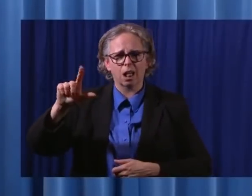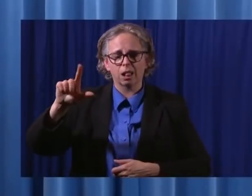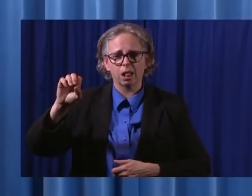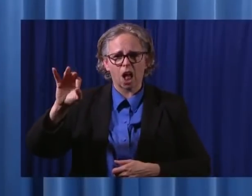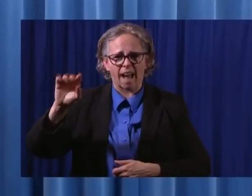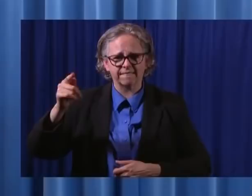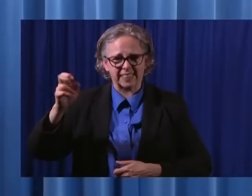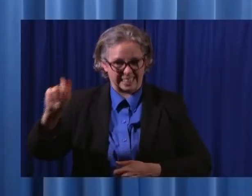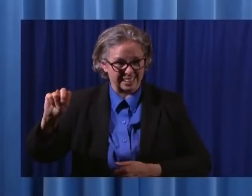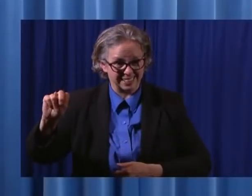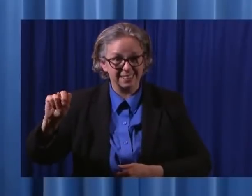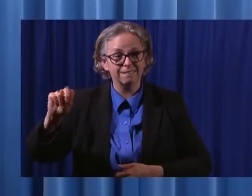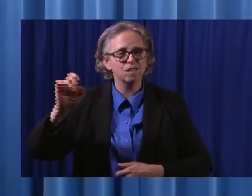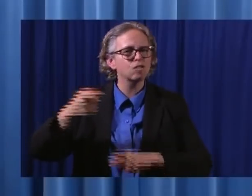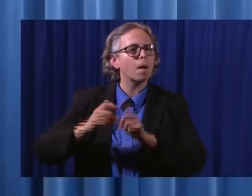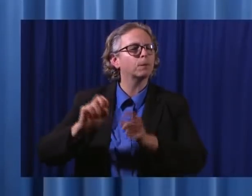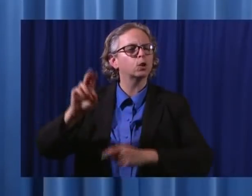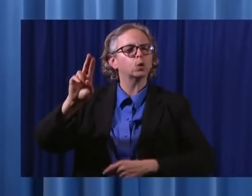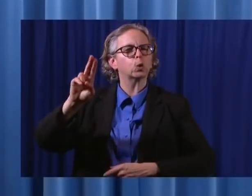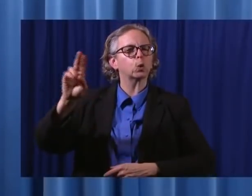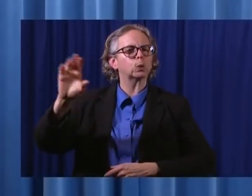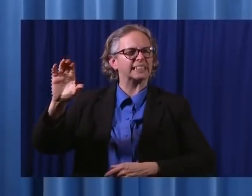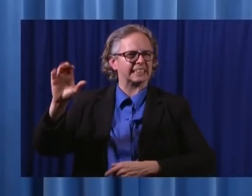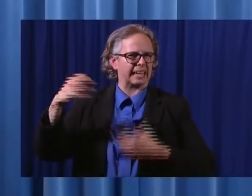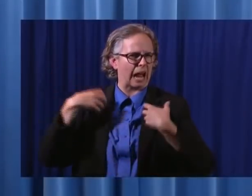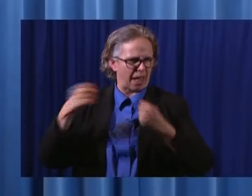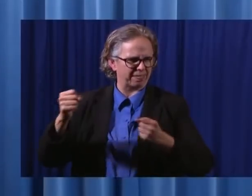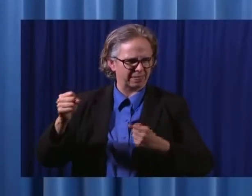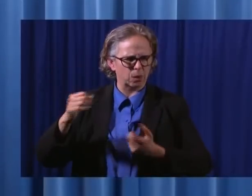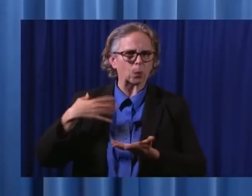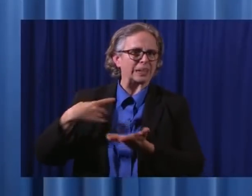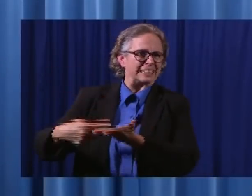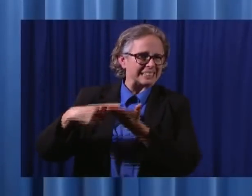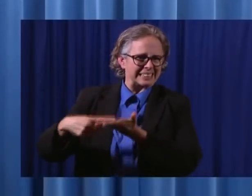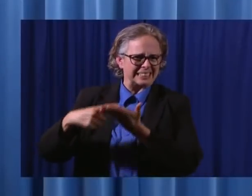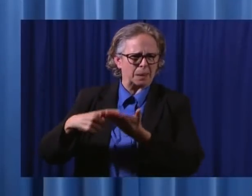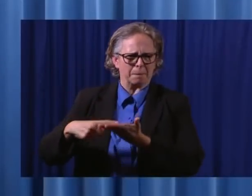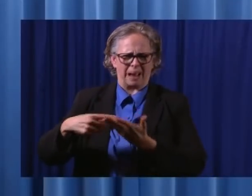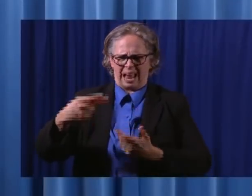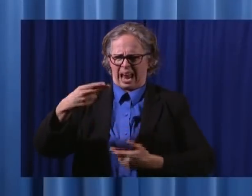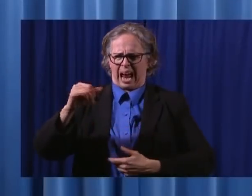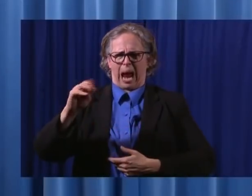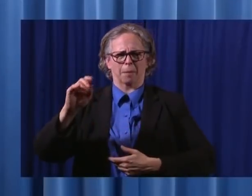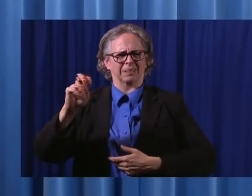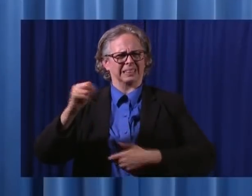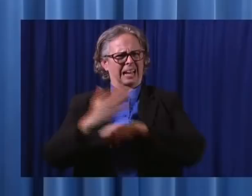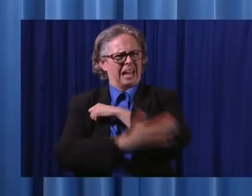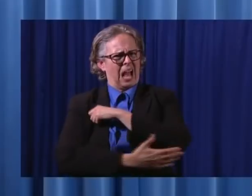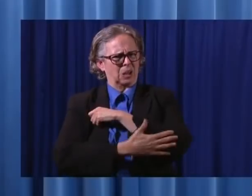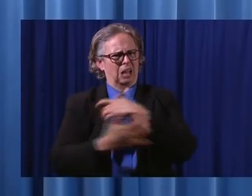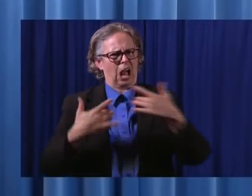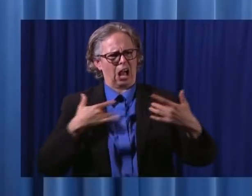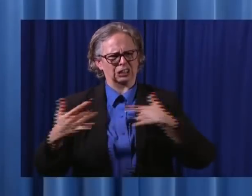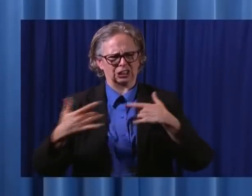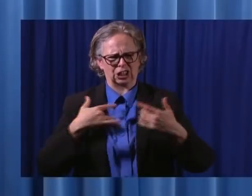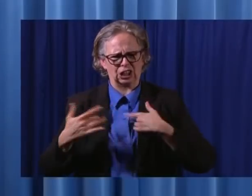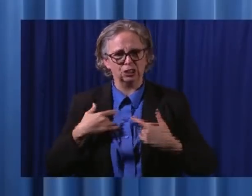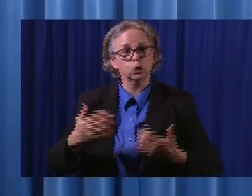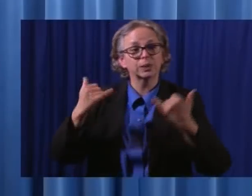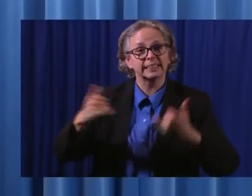we focus a lot today on Hamilton County, on Montgomery County. Today, we'll hear from Dr.